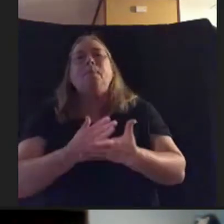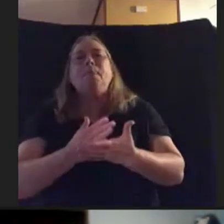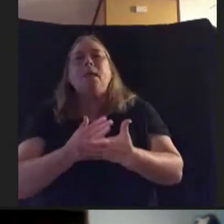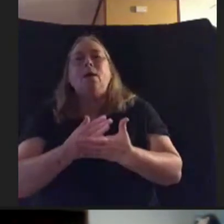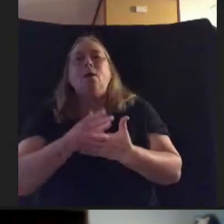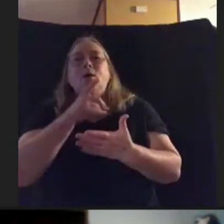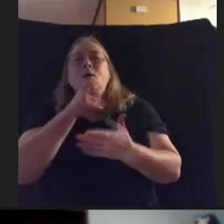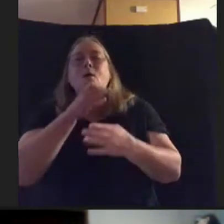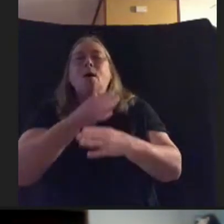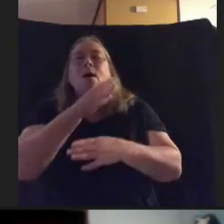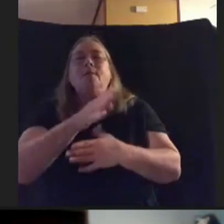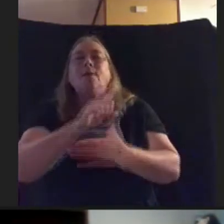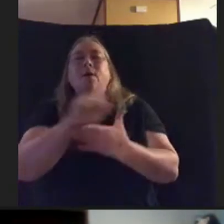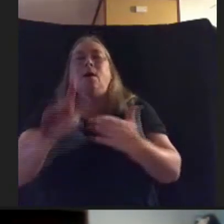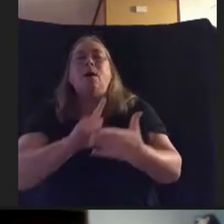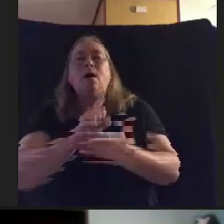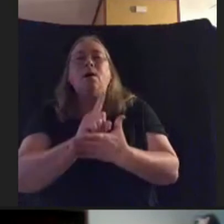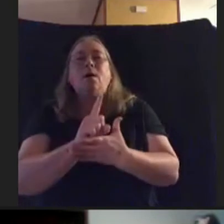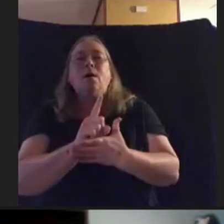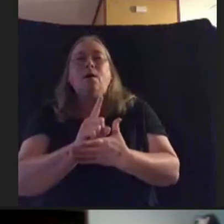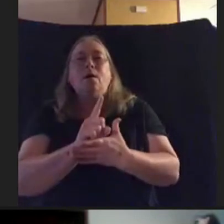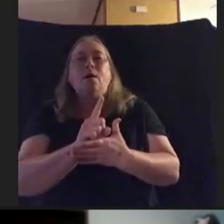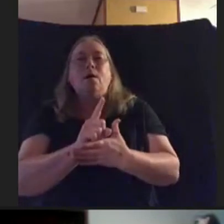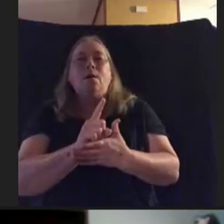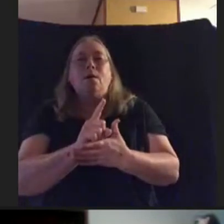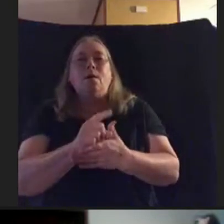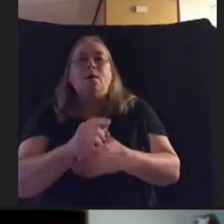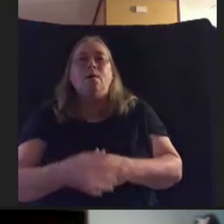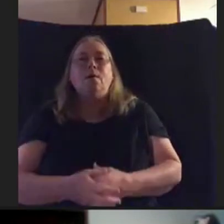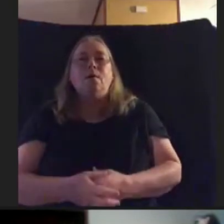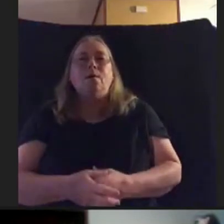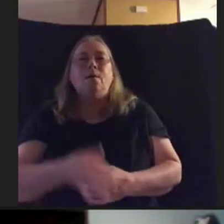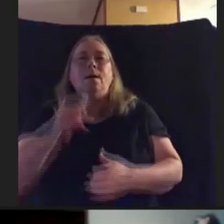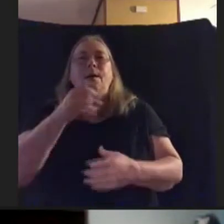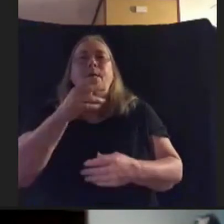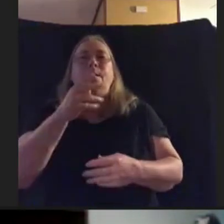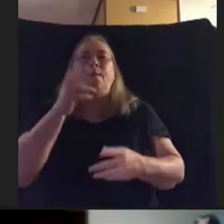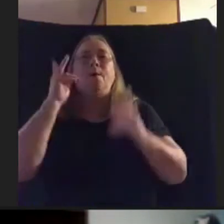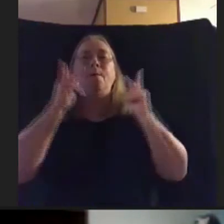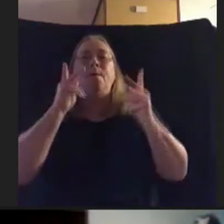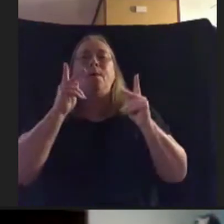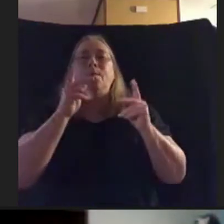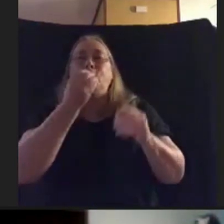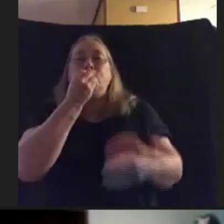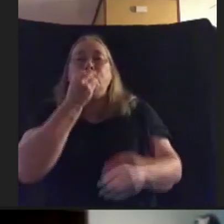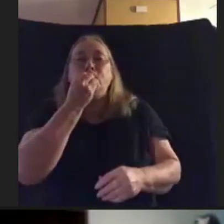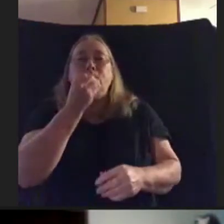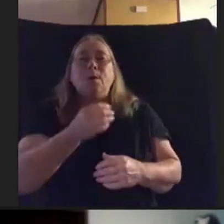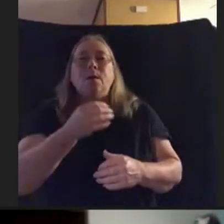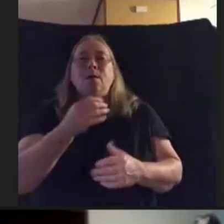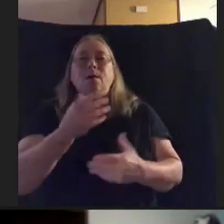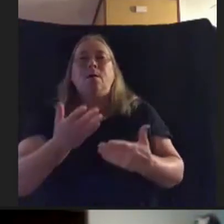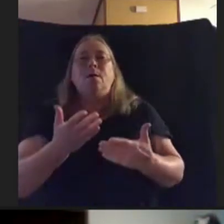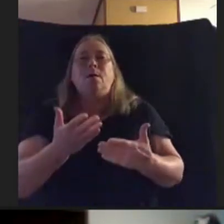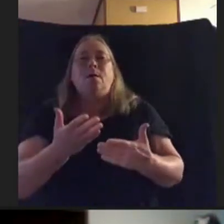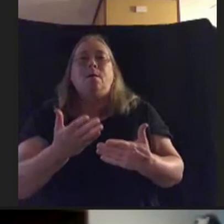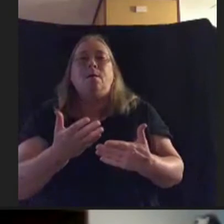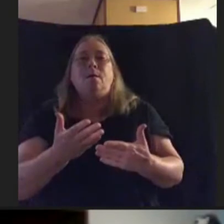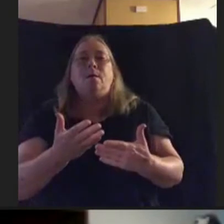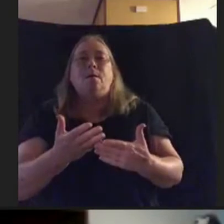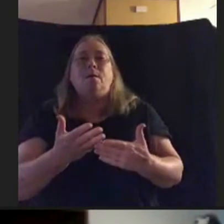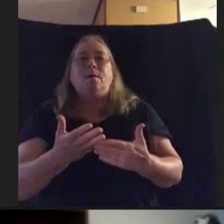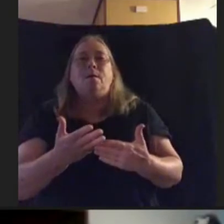after hours social stuff needs to be done very cautiously. Meals with people who are not in the same household are going to continue to be dangerous, and I think that's something